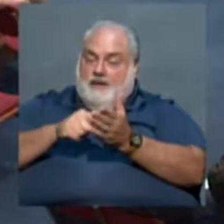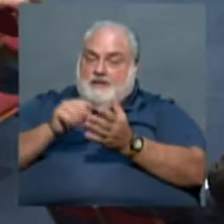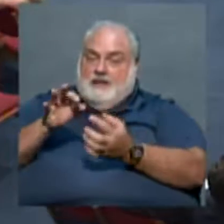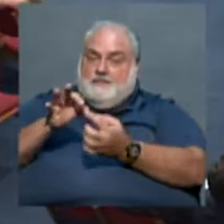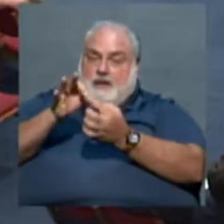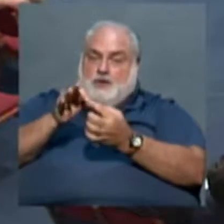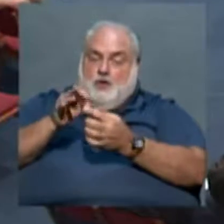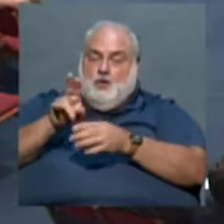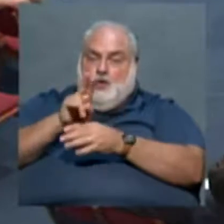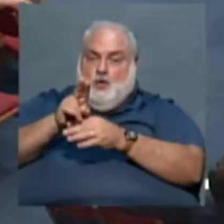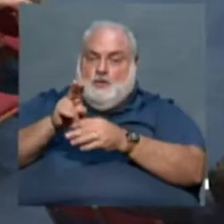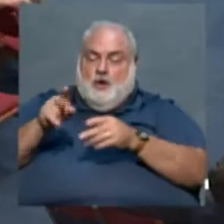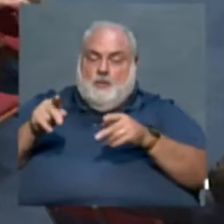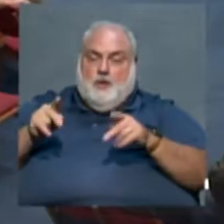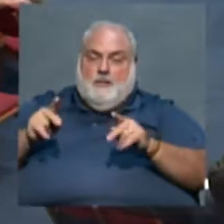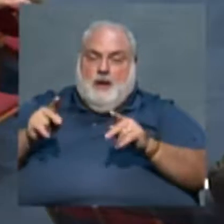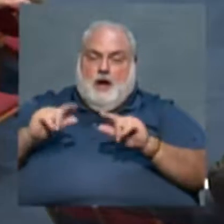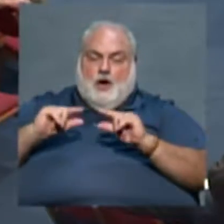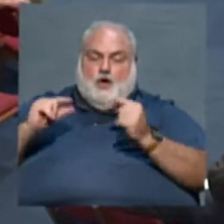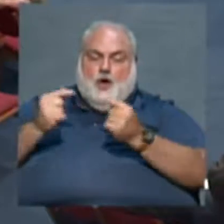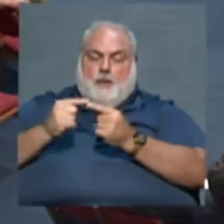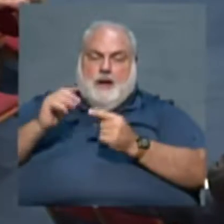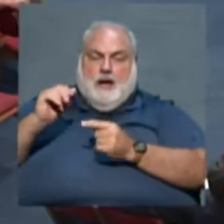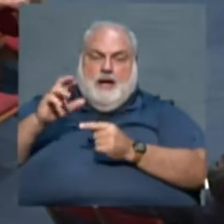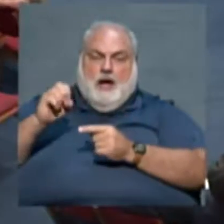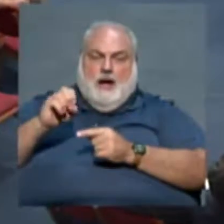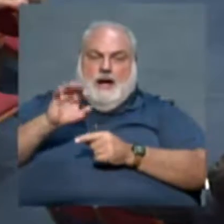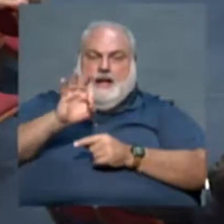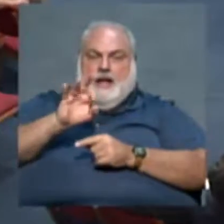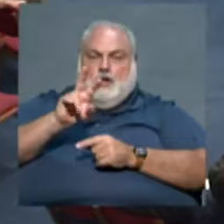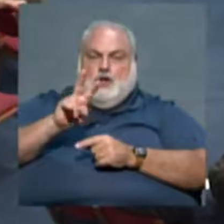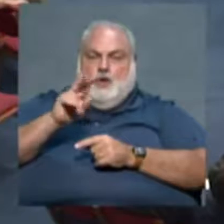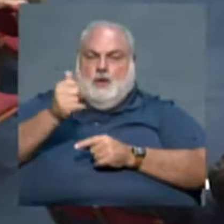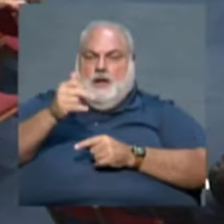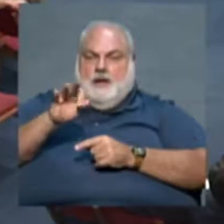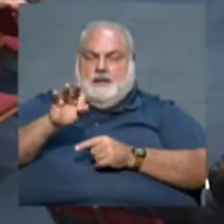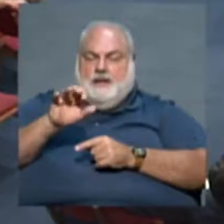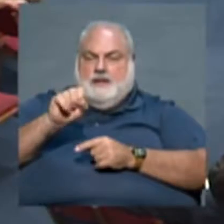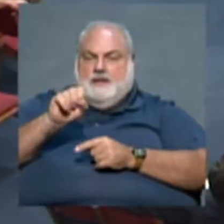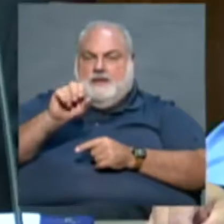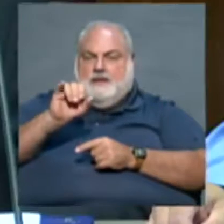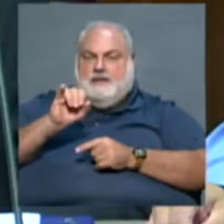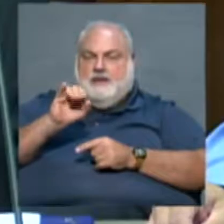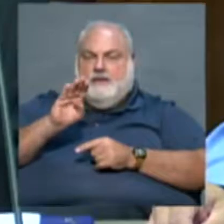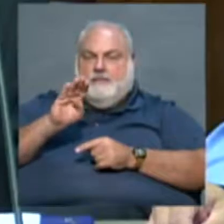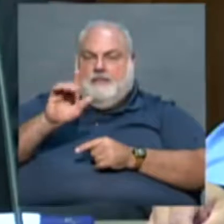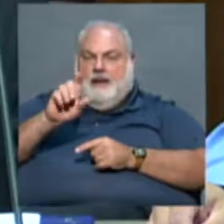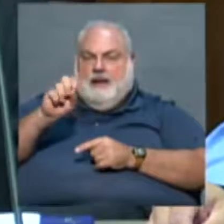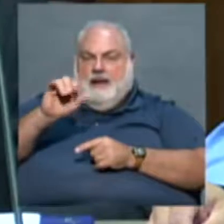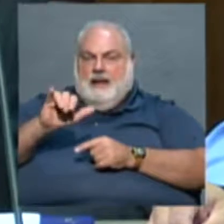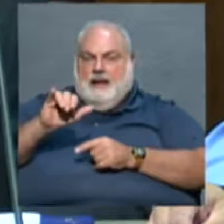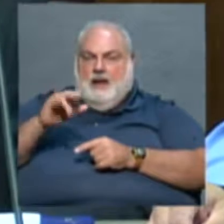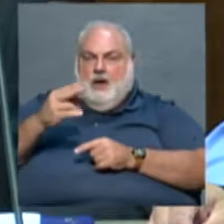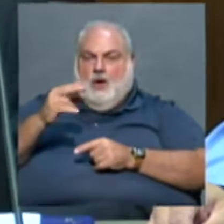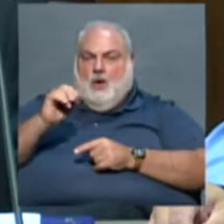use permit to allow a group care facility at 9219 Sibley Hole Road, subject to compliance with the provisions of